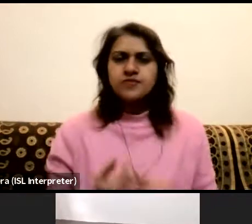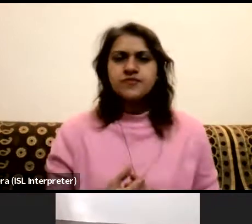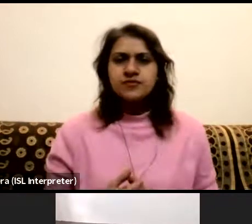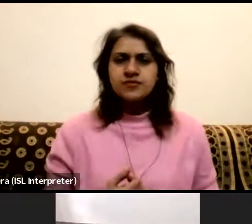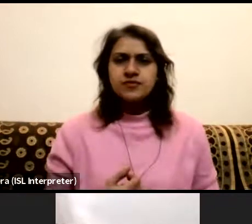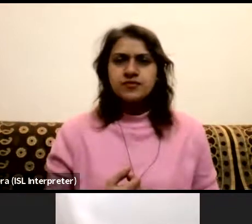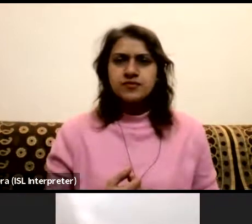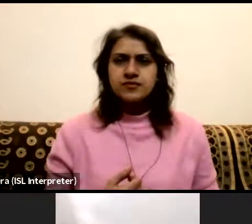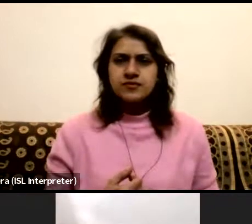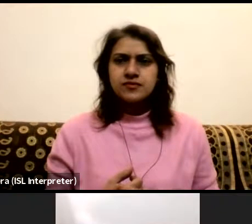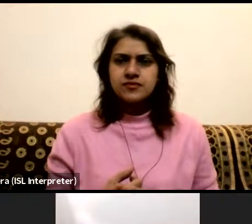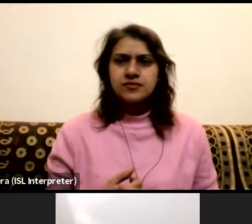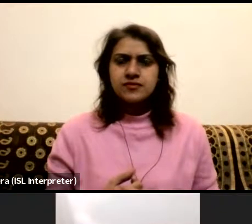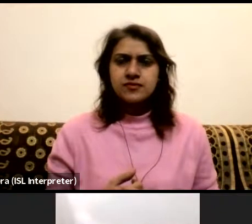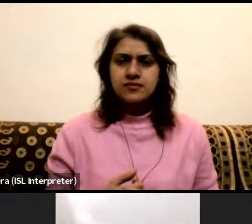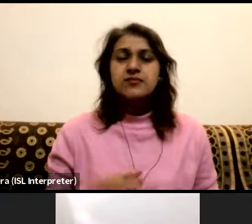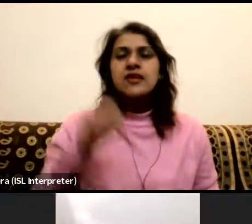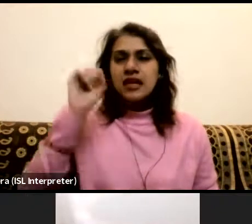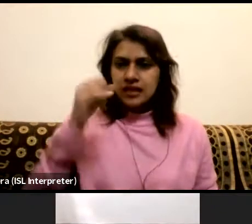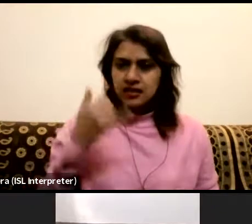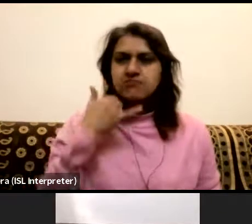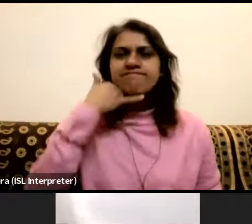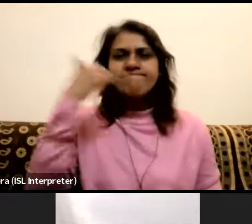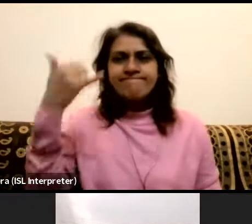Yes, we are calling.